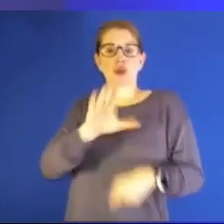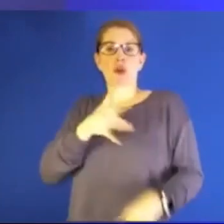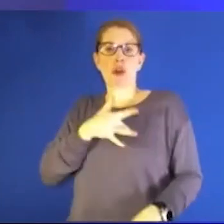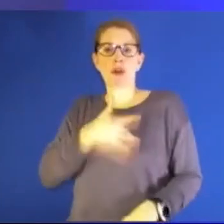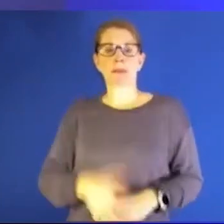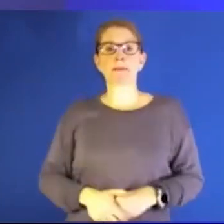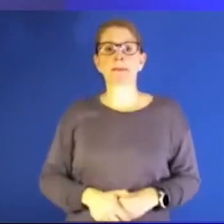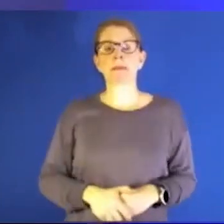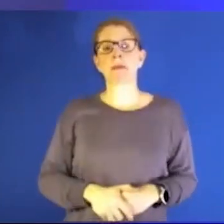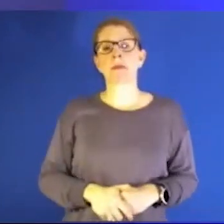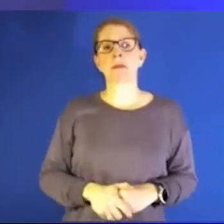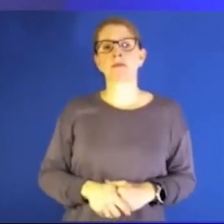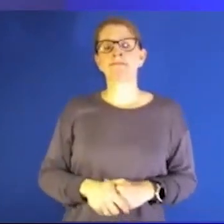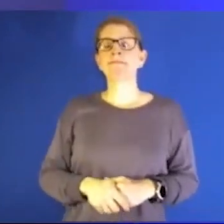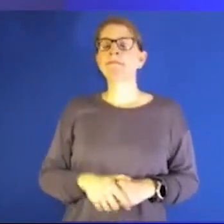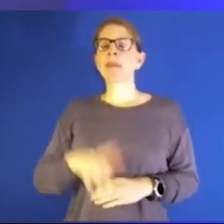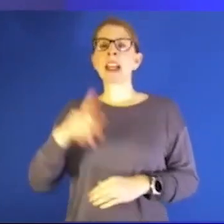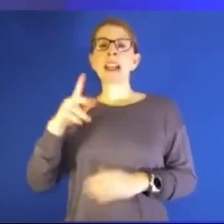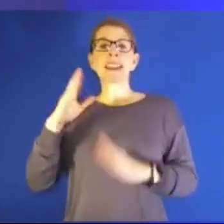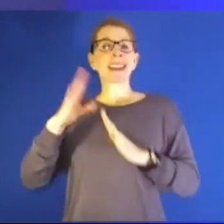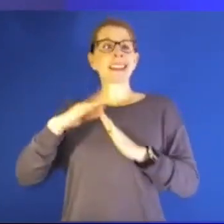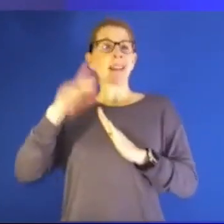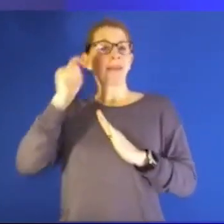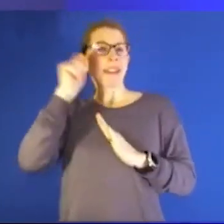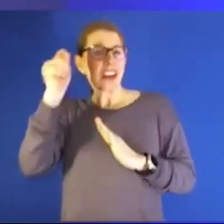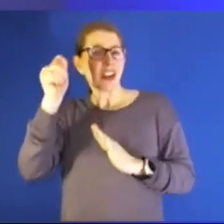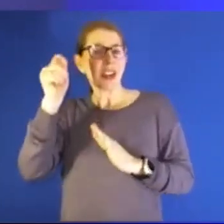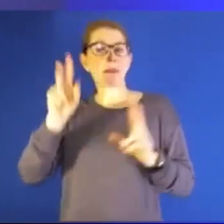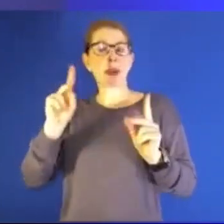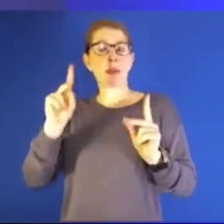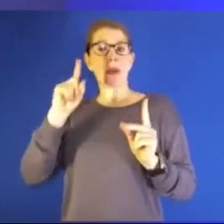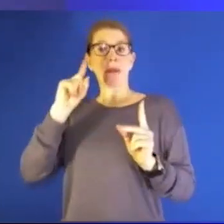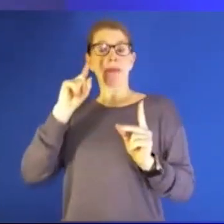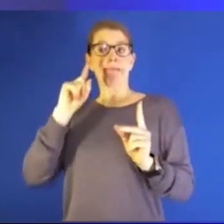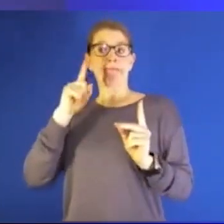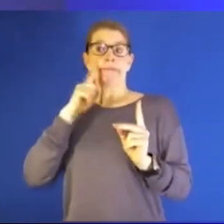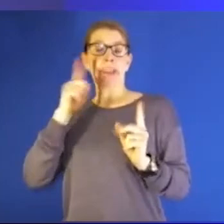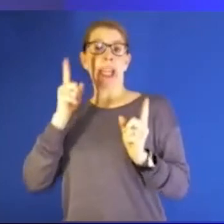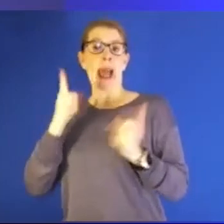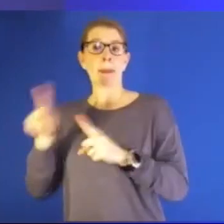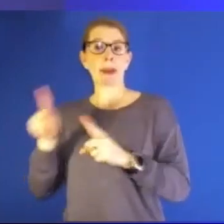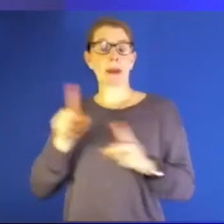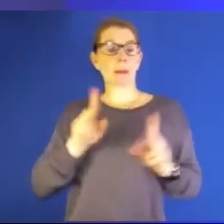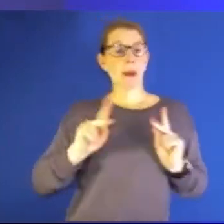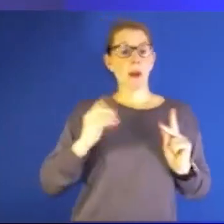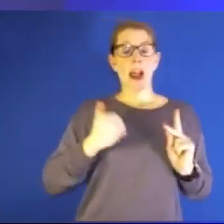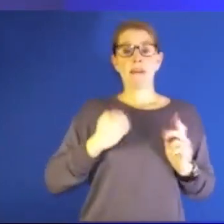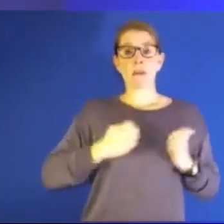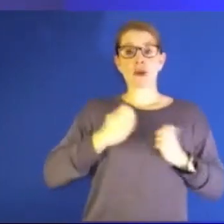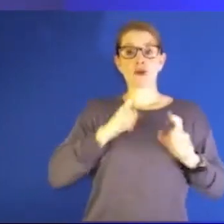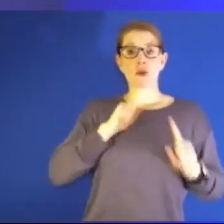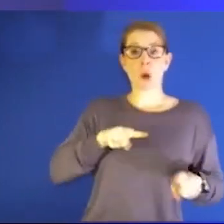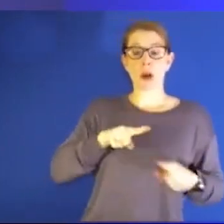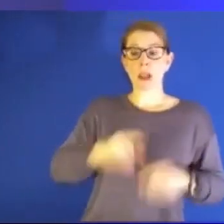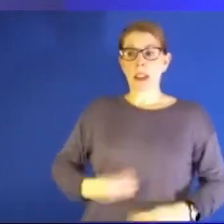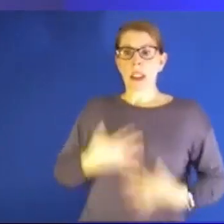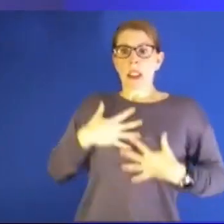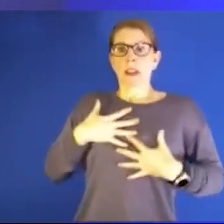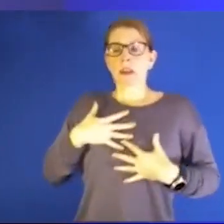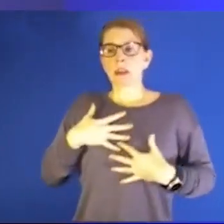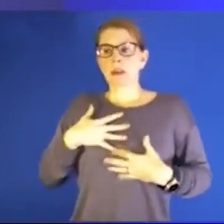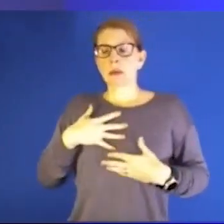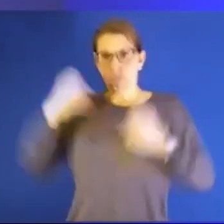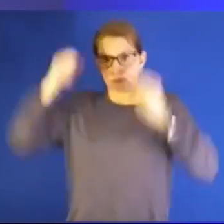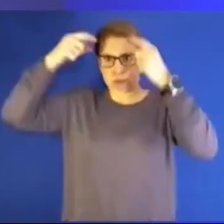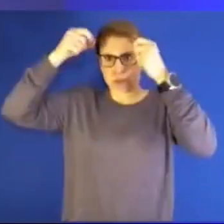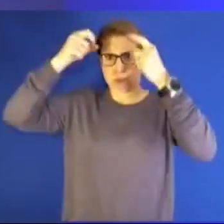kind of the leading theory on why this happens. People have an emotional response, and then they have this surge of catecholamines and subsequently develop